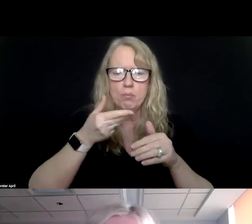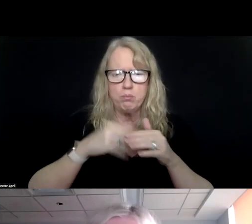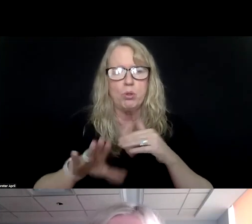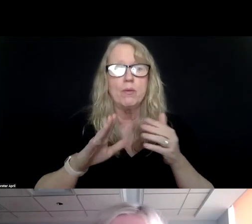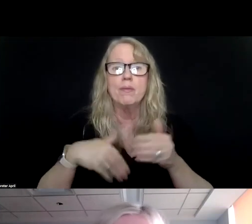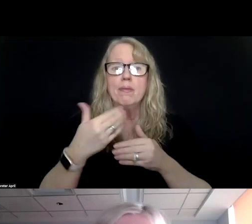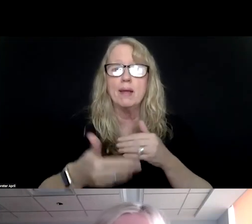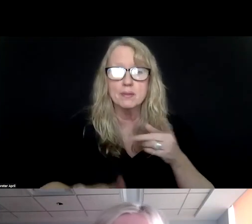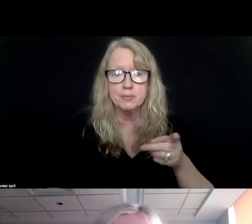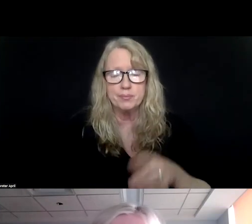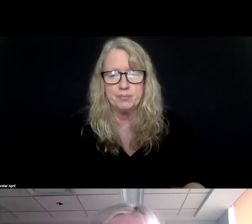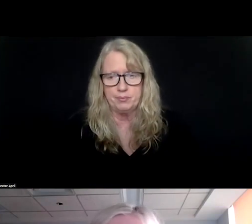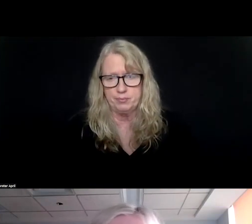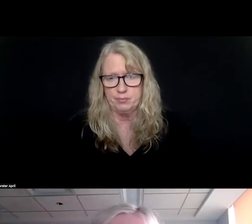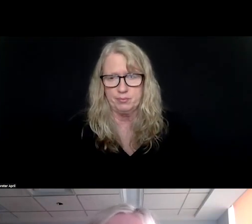slide.